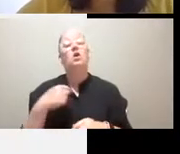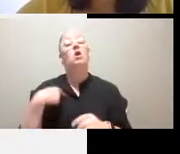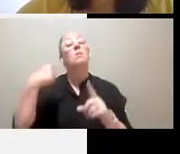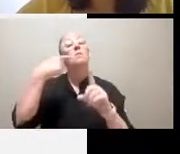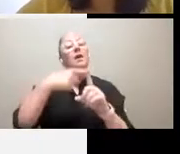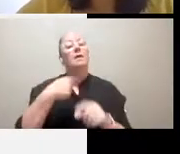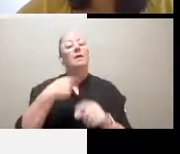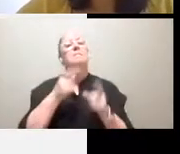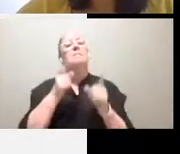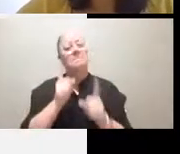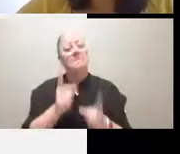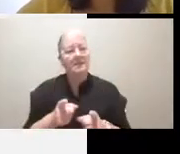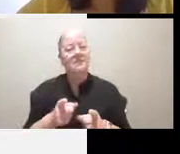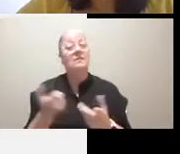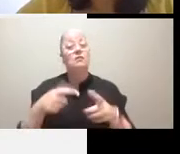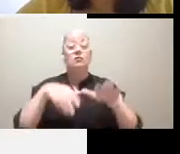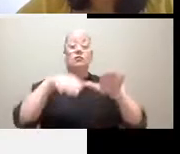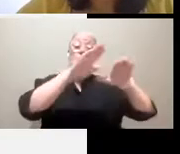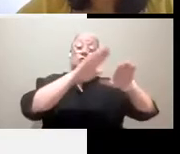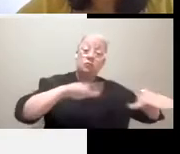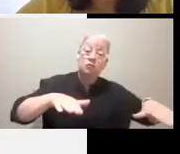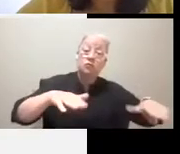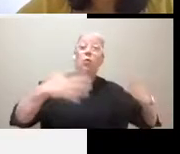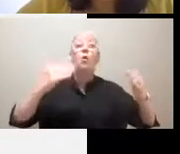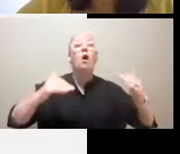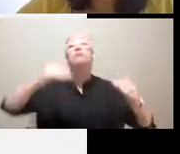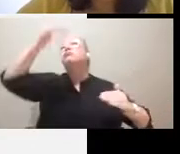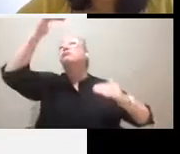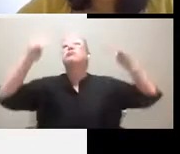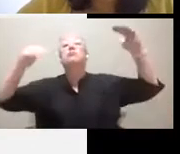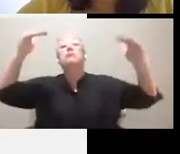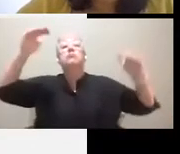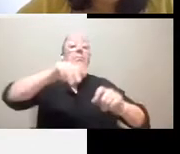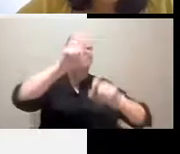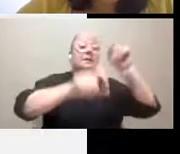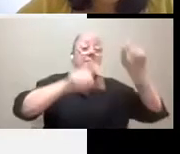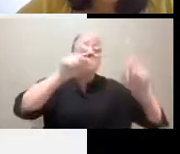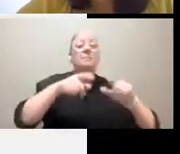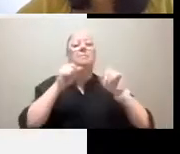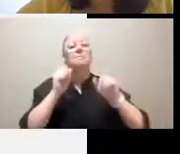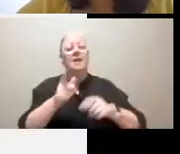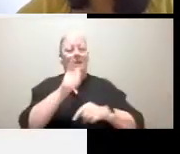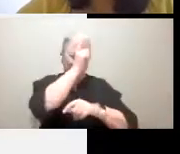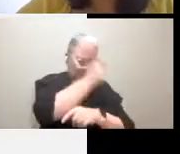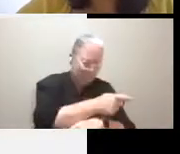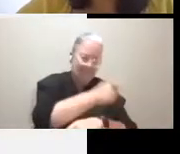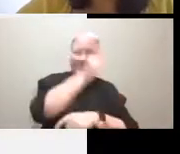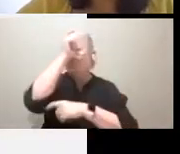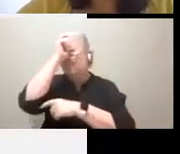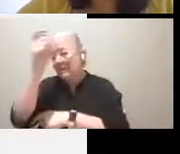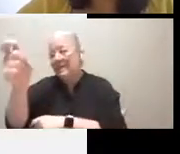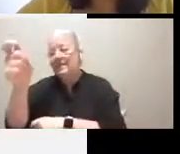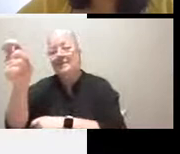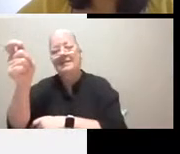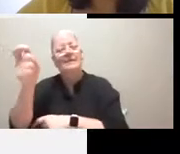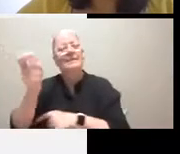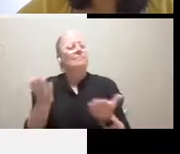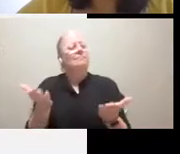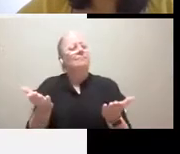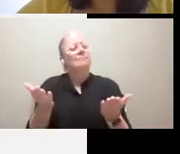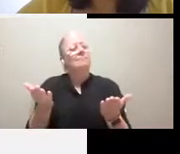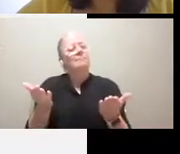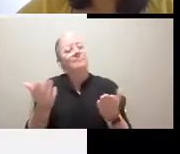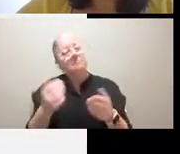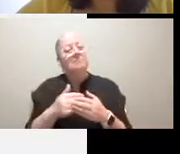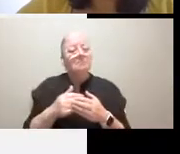for children and other people within the communities. Of course, many PWDs are experiencing this kind of challenges and